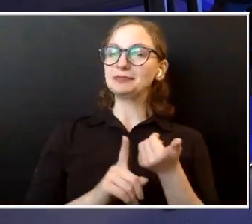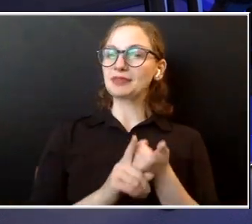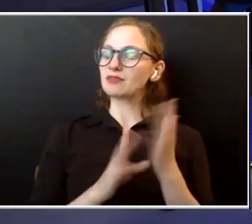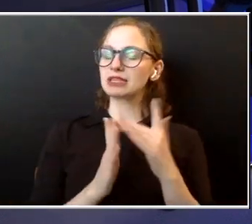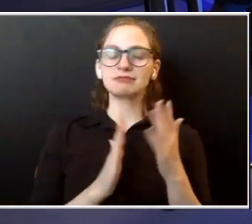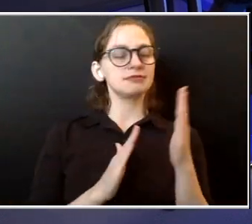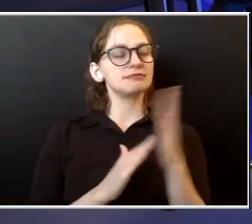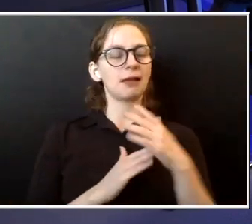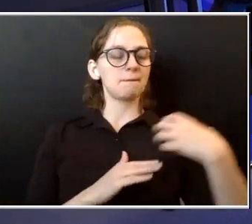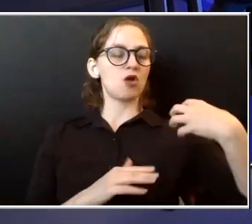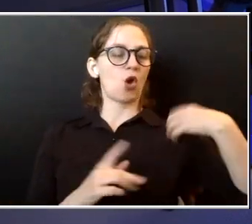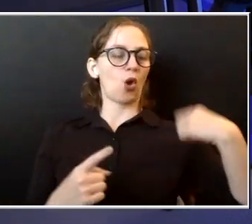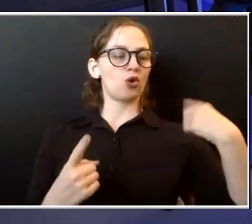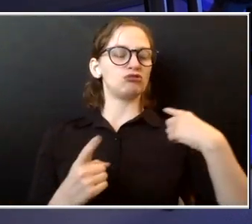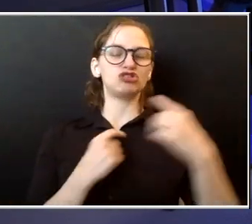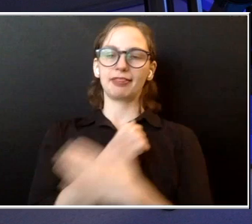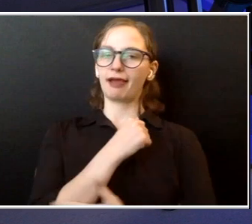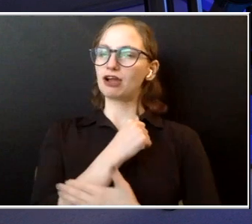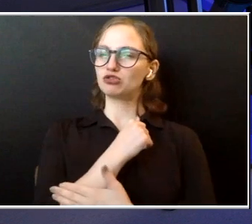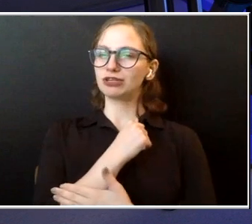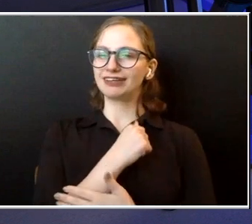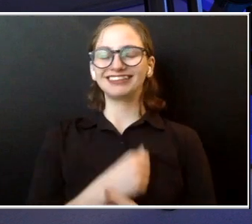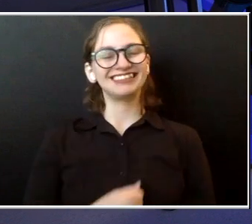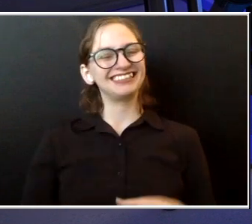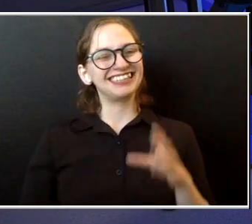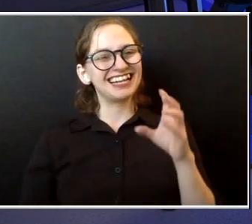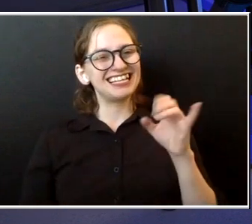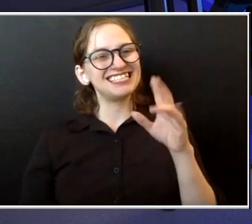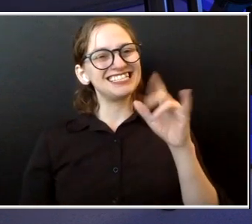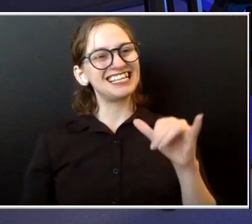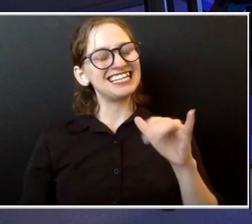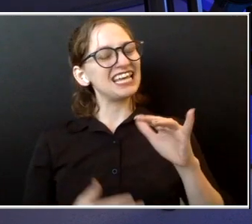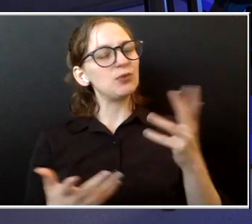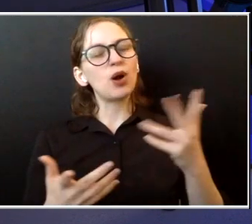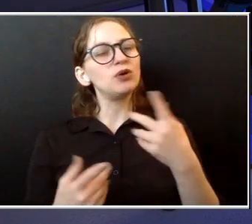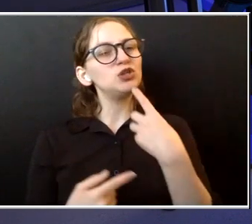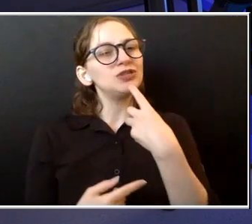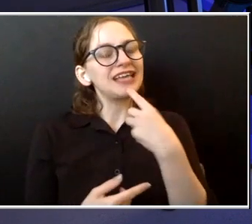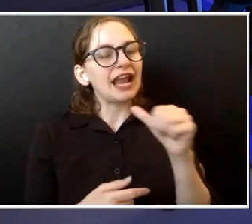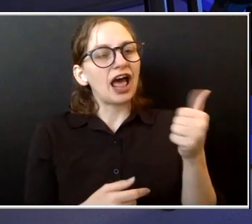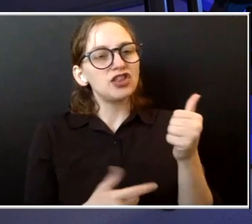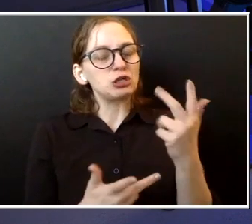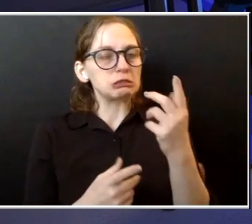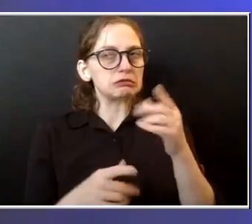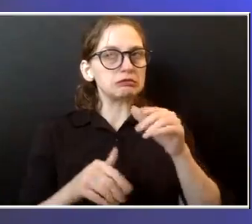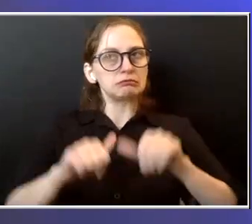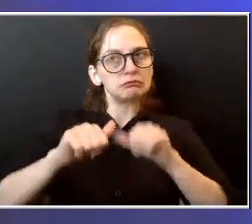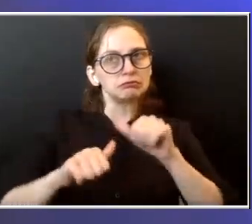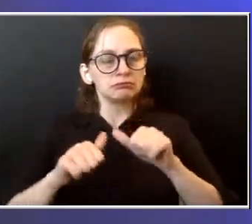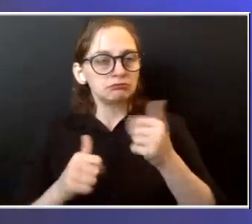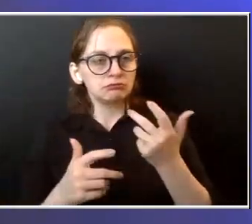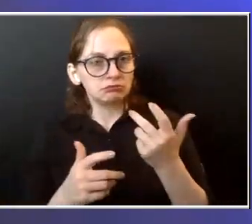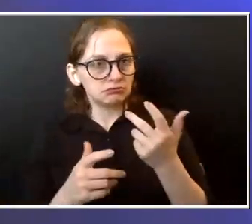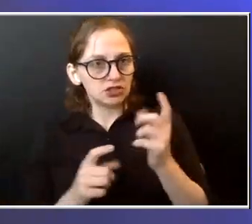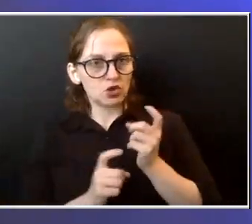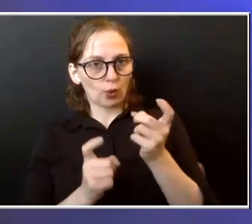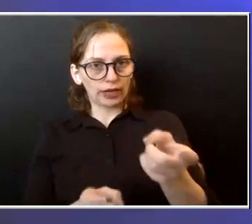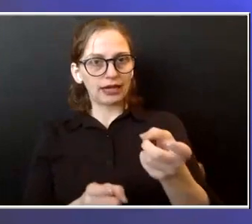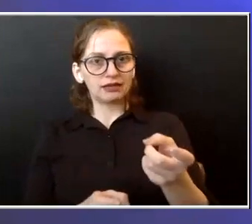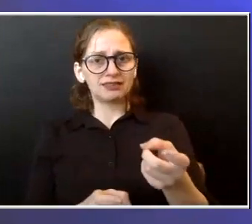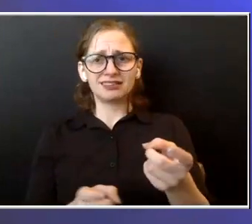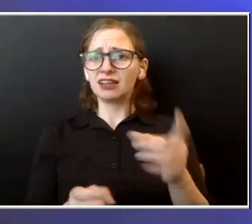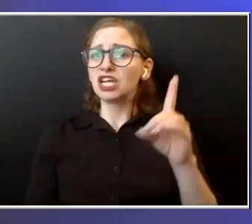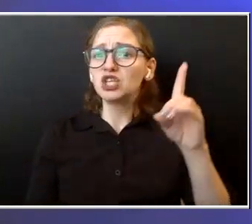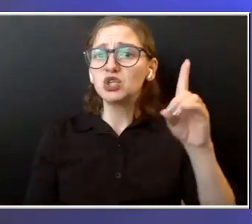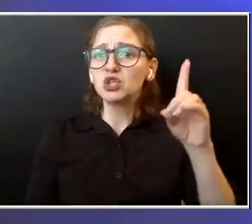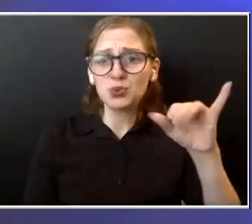agree to that. Sydney, what's your advice for others trying to donate a kidney? Do it. I mean, it's a no-brainer. Like I don't feel like anything